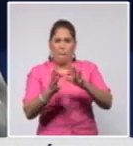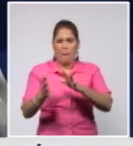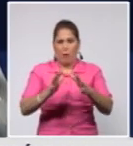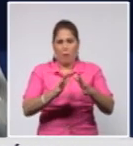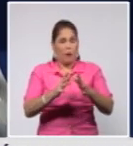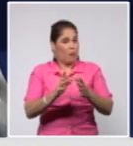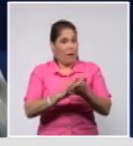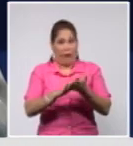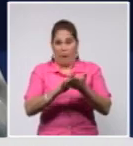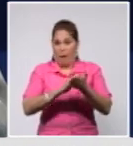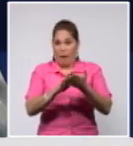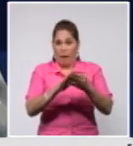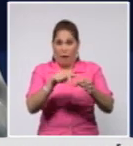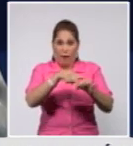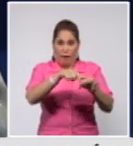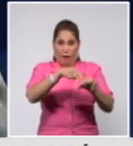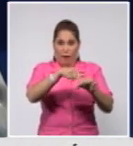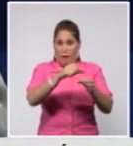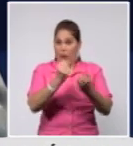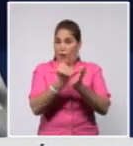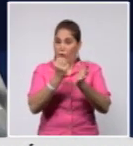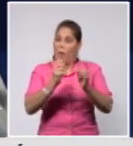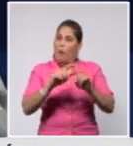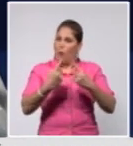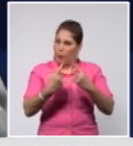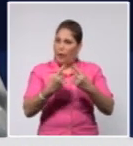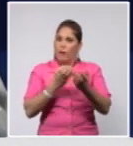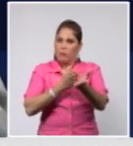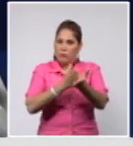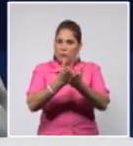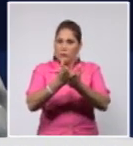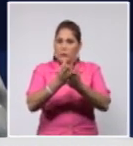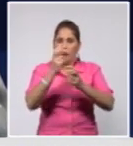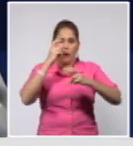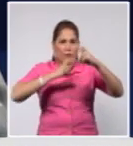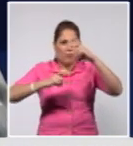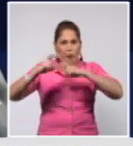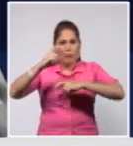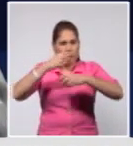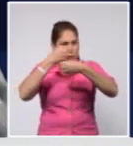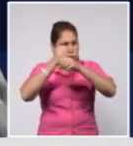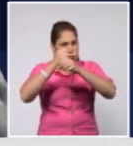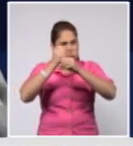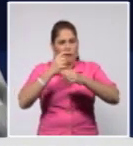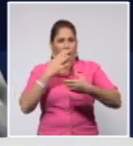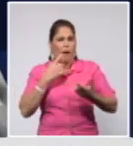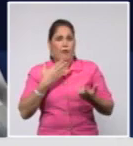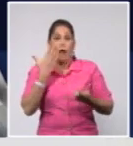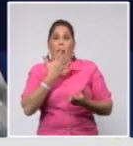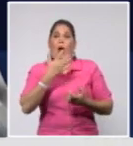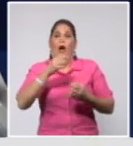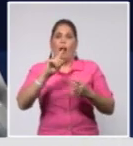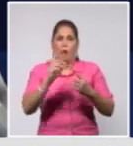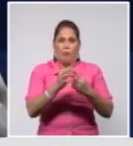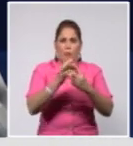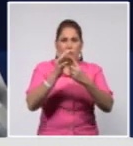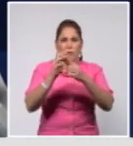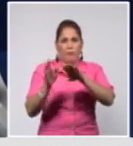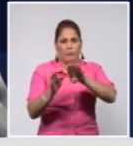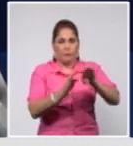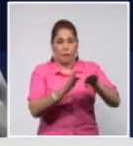diagnosed yesterday are Cubans and are linked to episodes of local transmission.